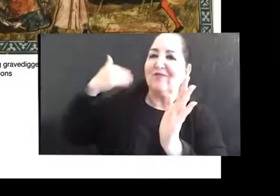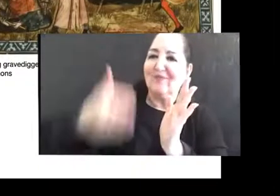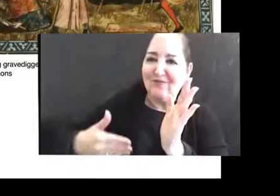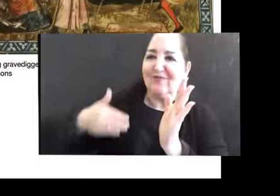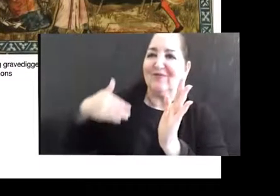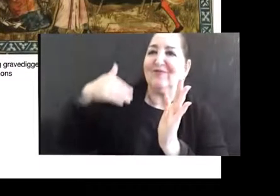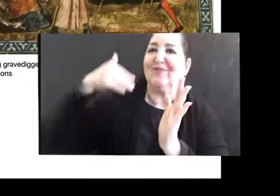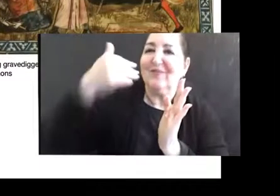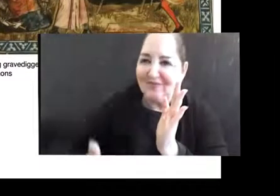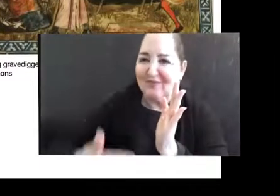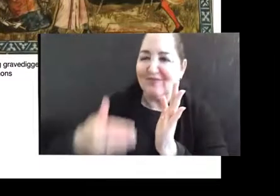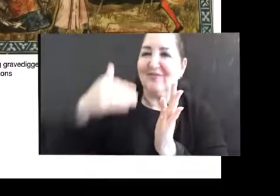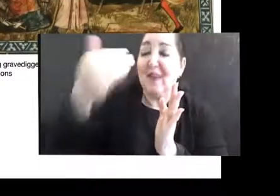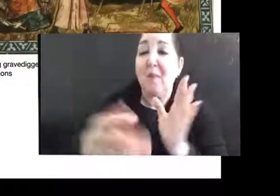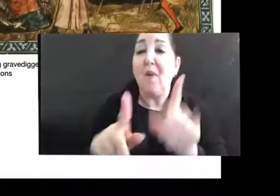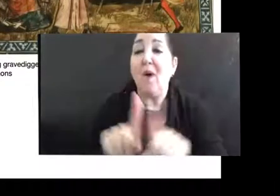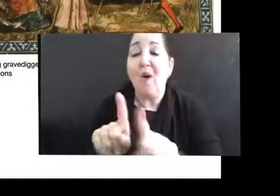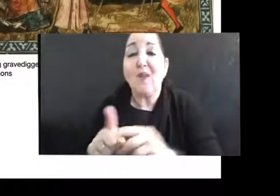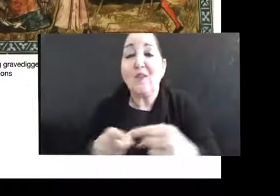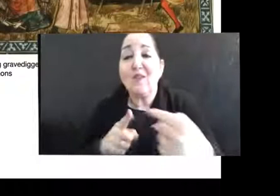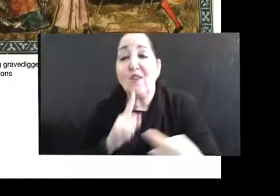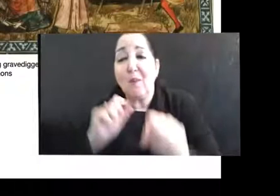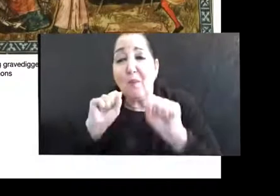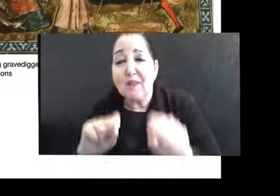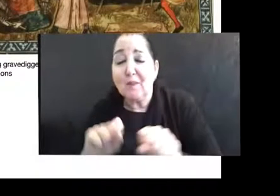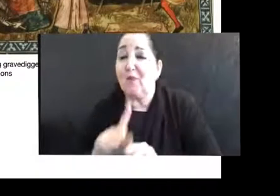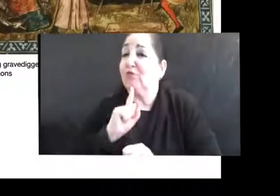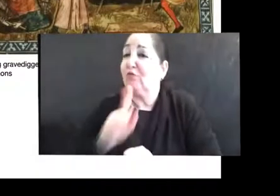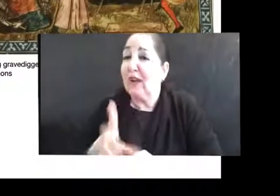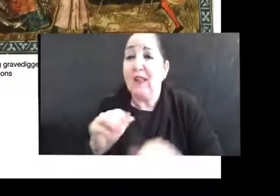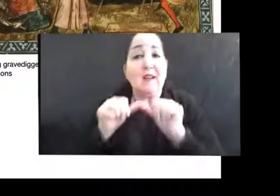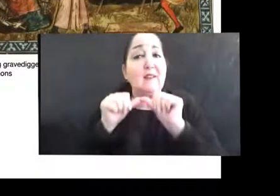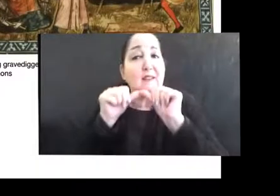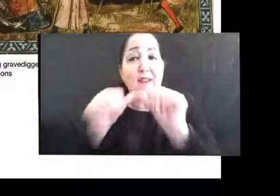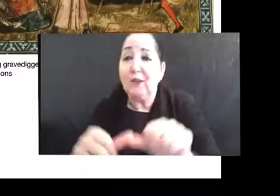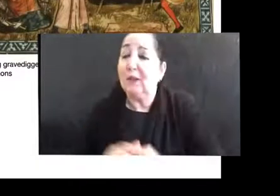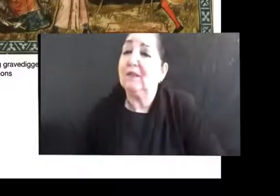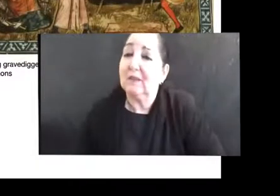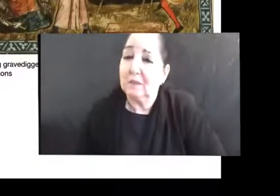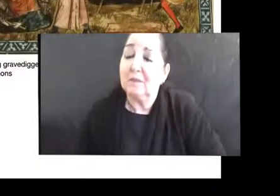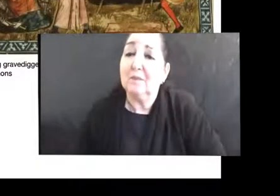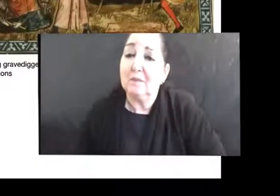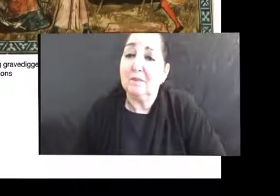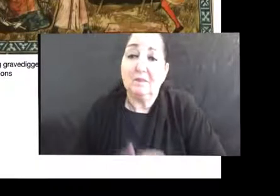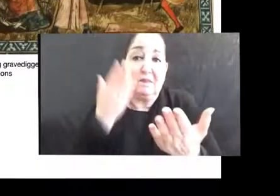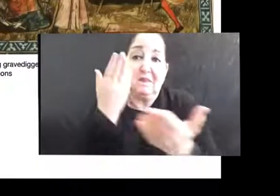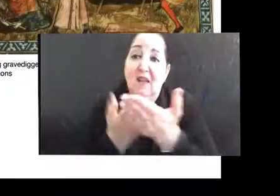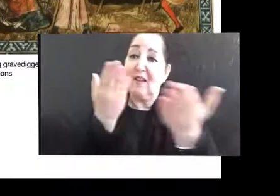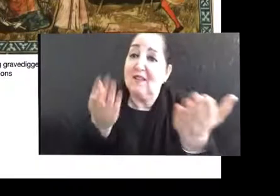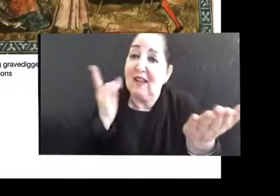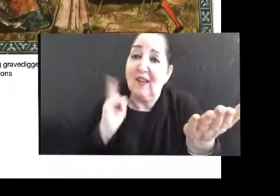but also that the struggles are possible, real, continuous, and